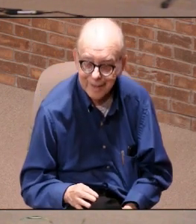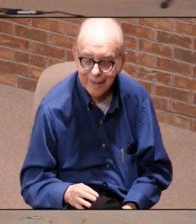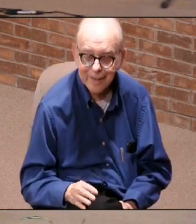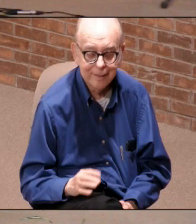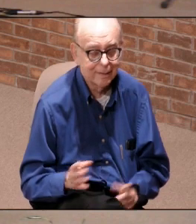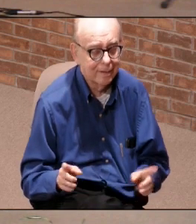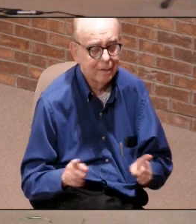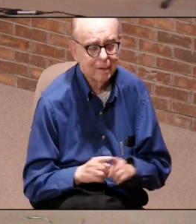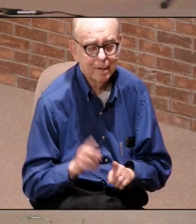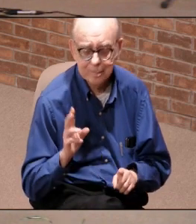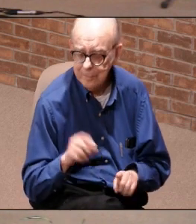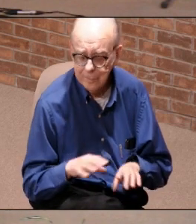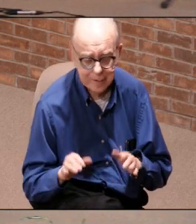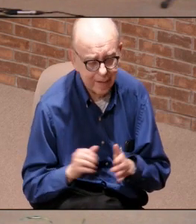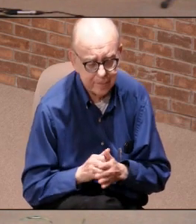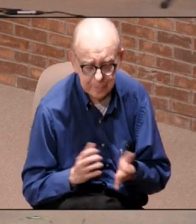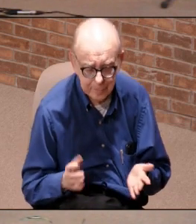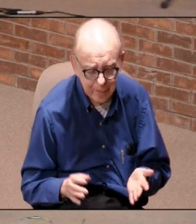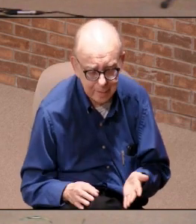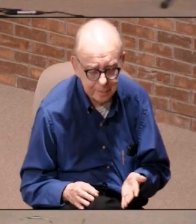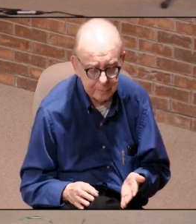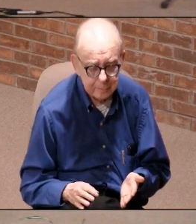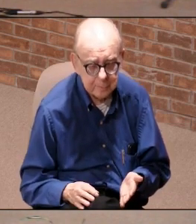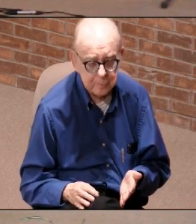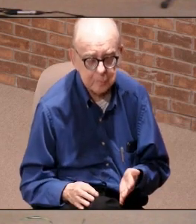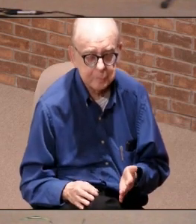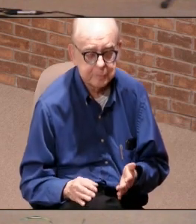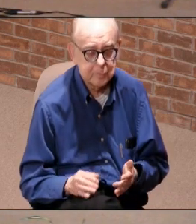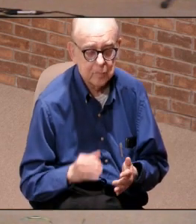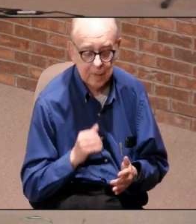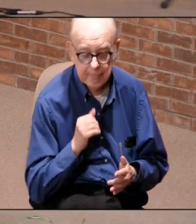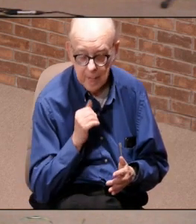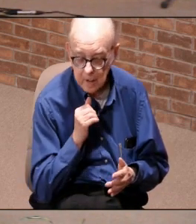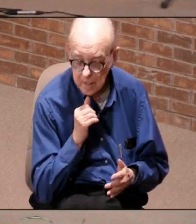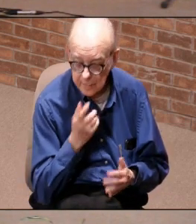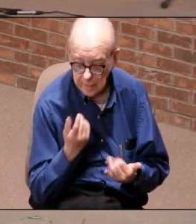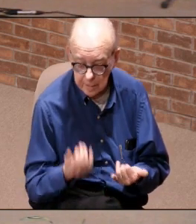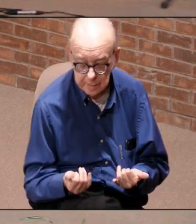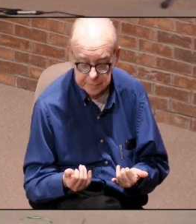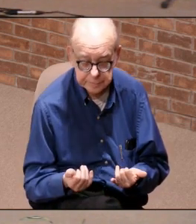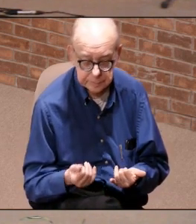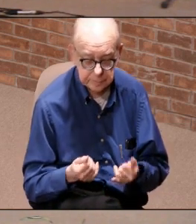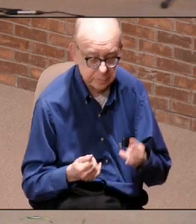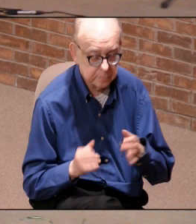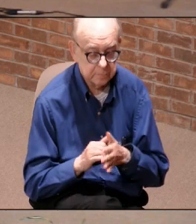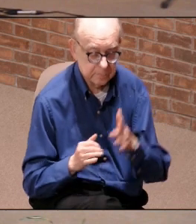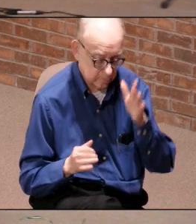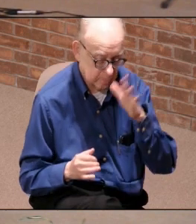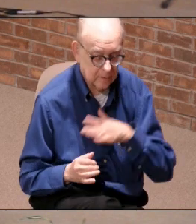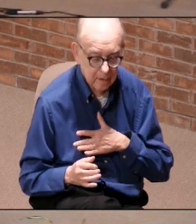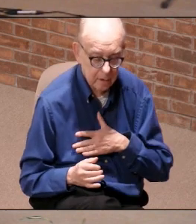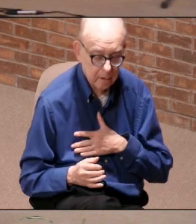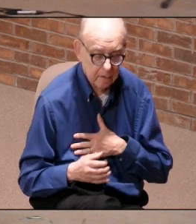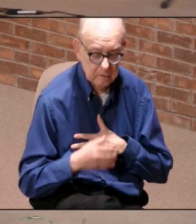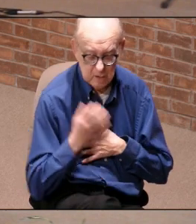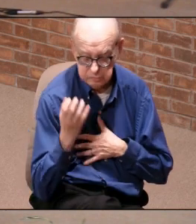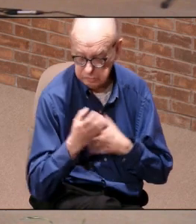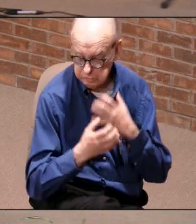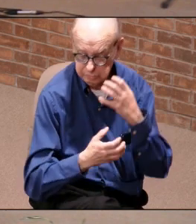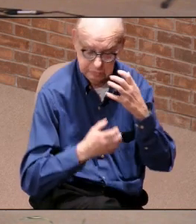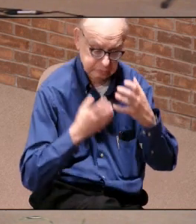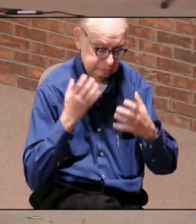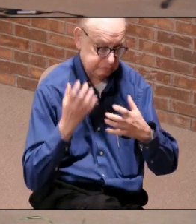And it's like, no, you can't do that. Not right there on the spot. But this guy, he was getting